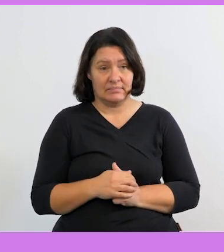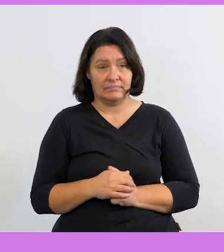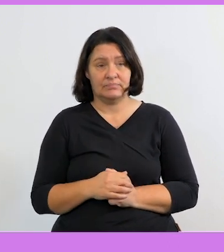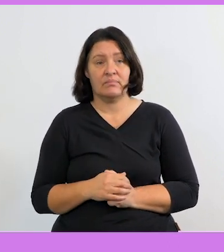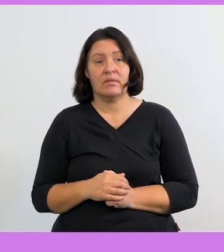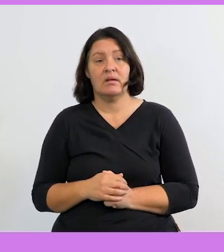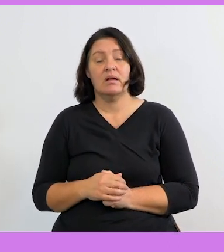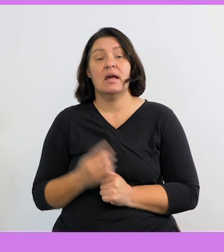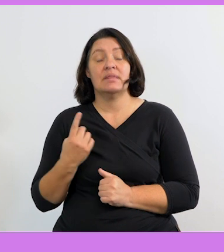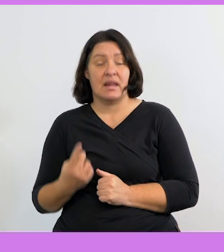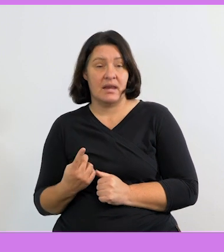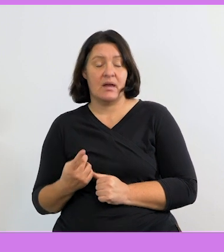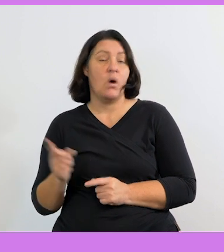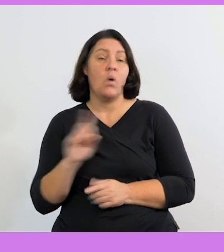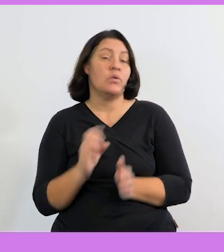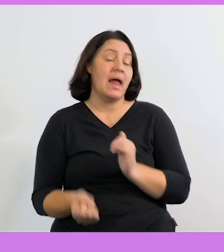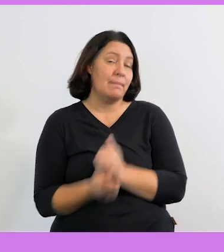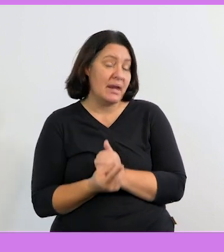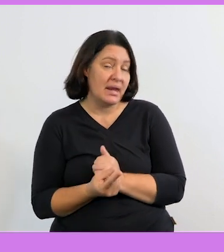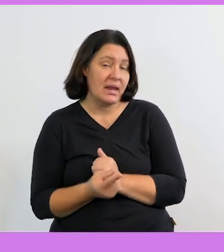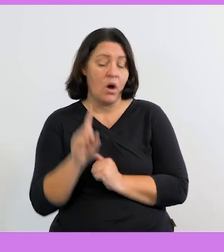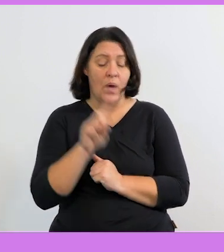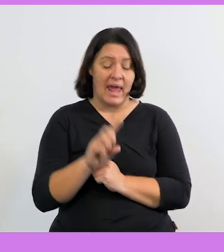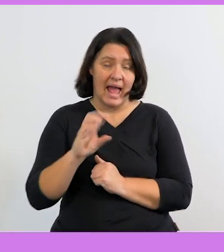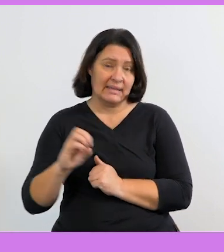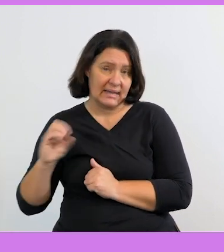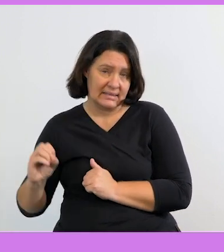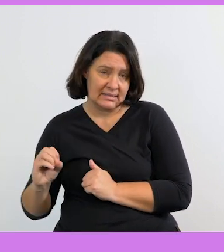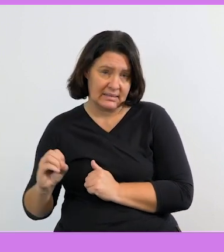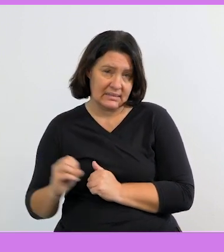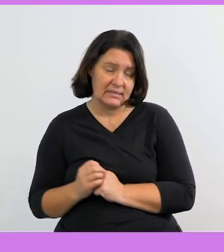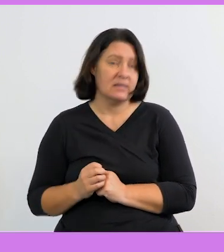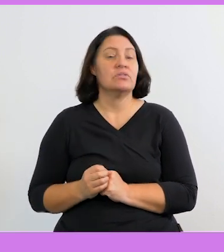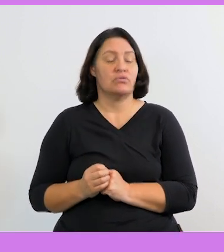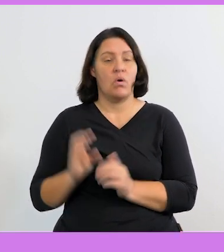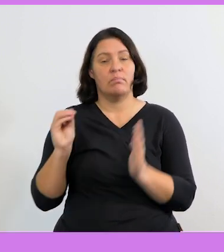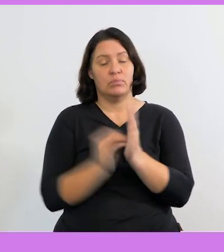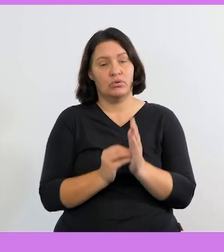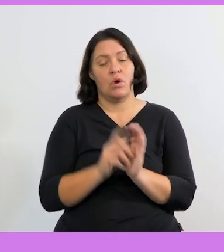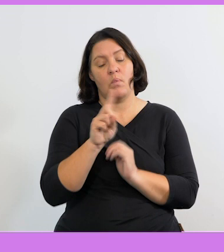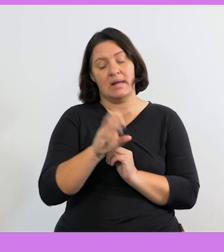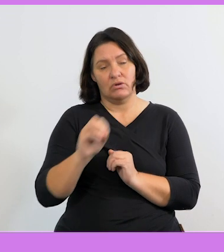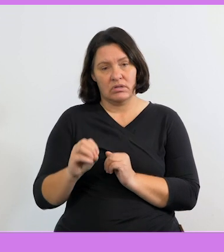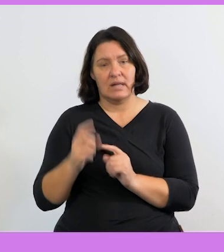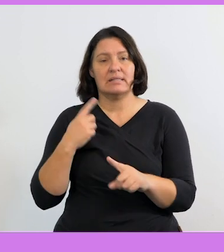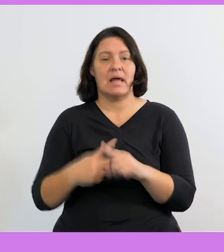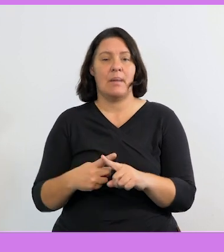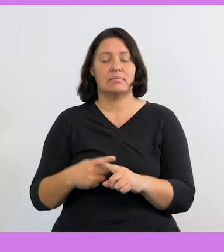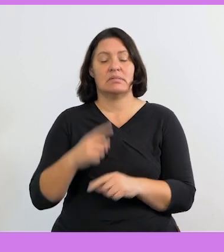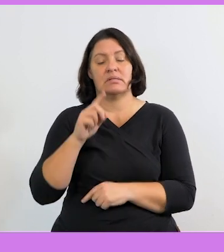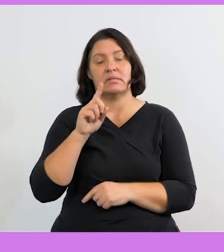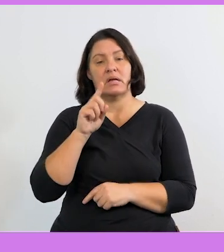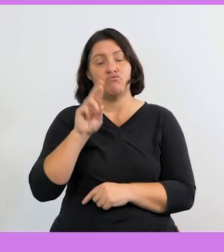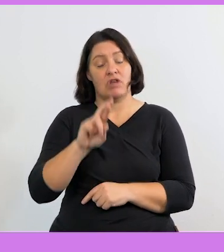Rands, right? Then, what will happen if he will sell 100 of these bunny chows? So I'll type in 100 multiplied by